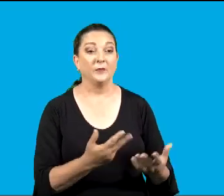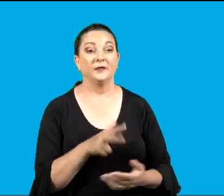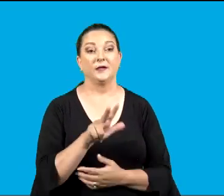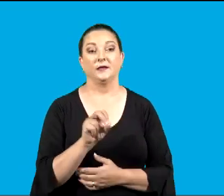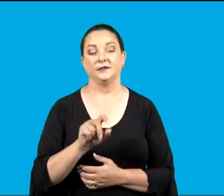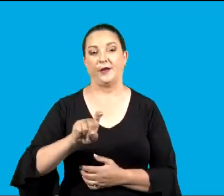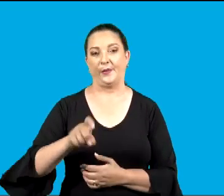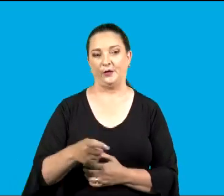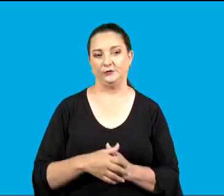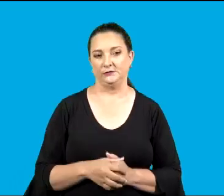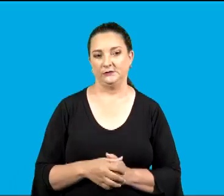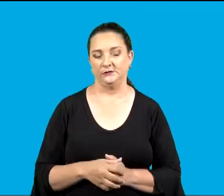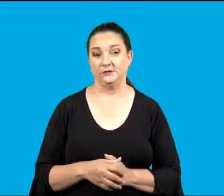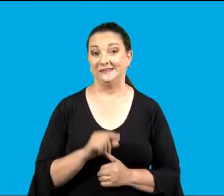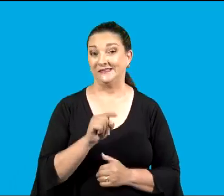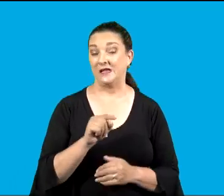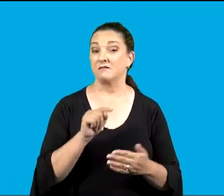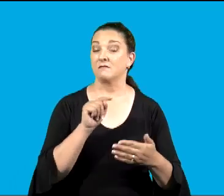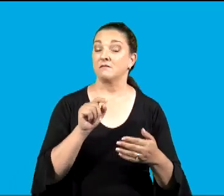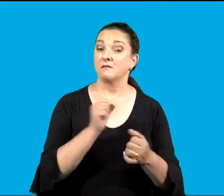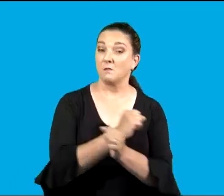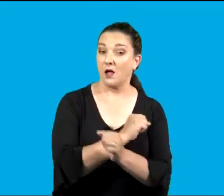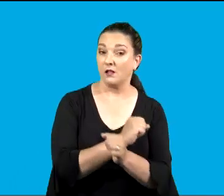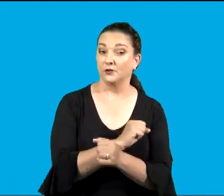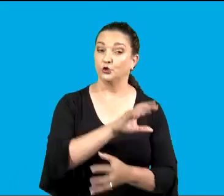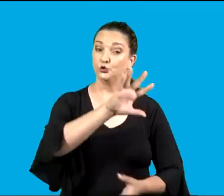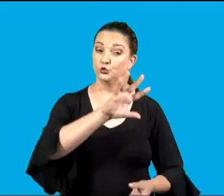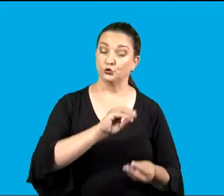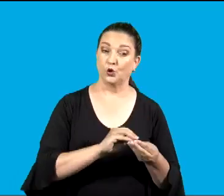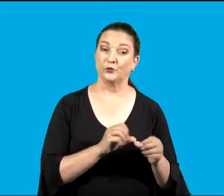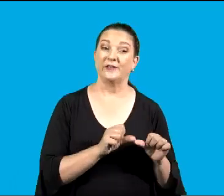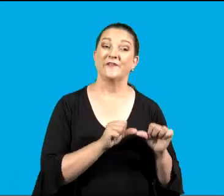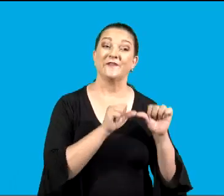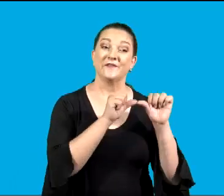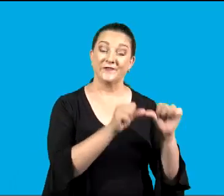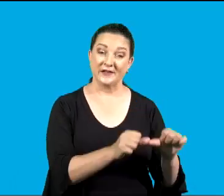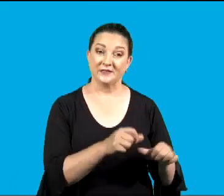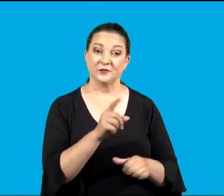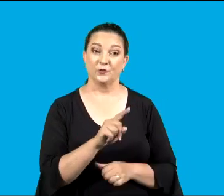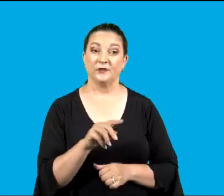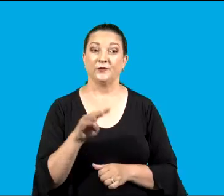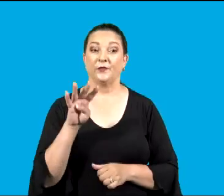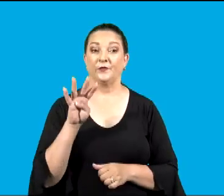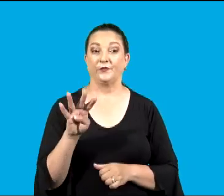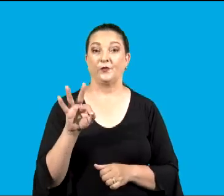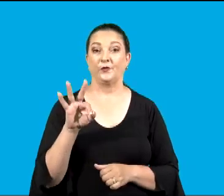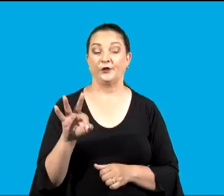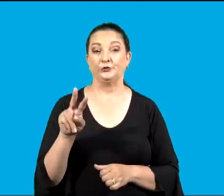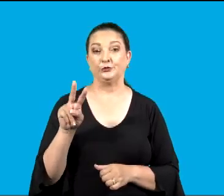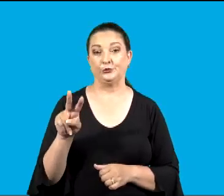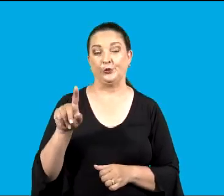sold 80,000. So I multiply that by 80,000. So my total fixed cost therefore becomes